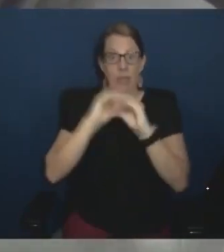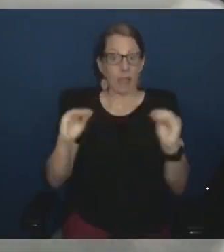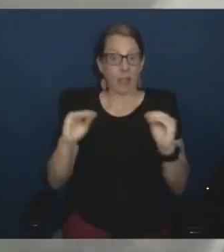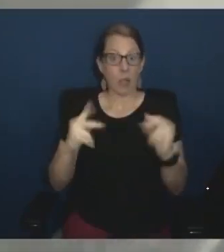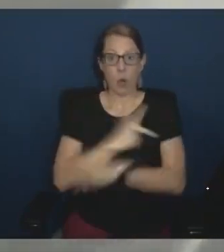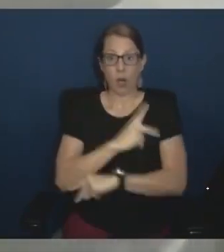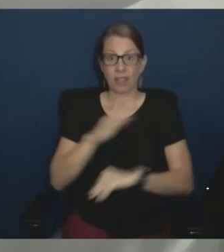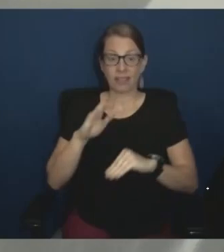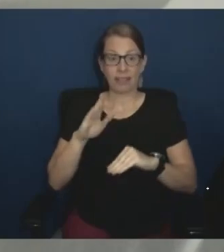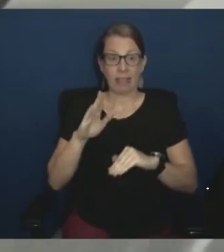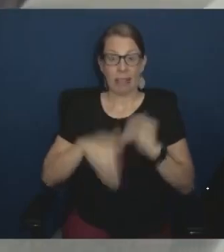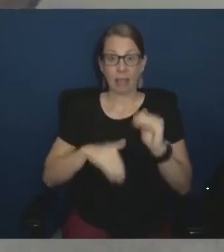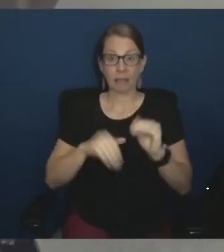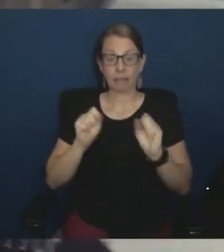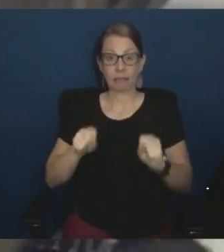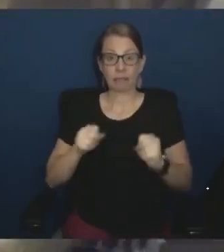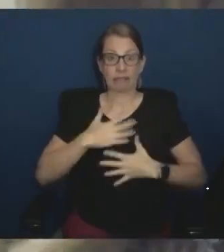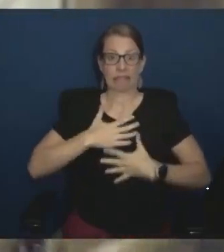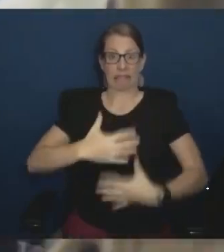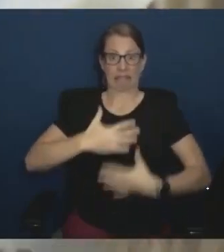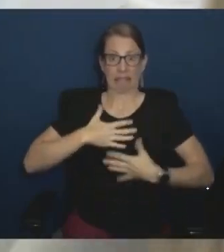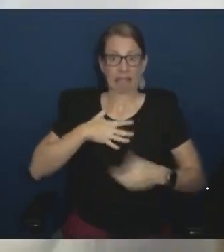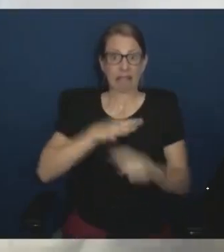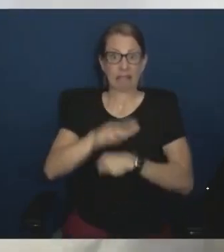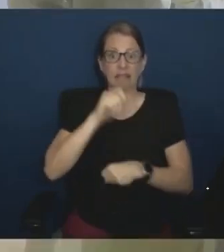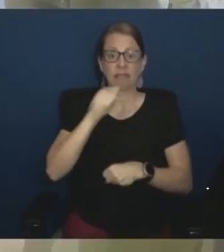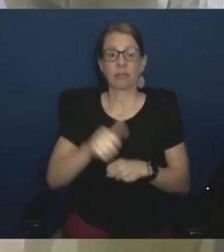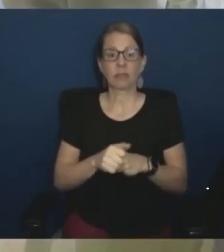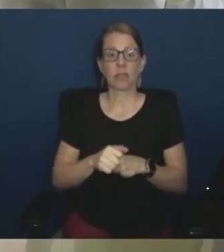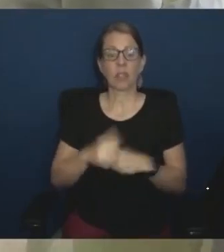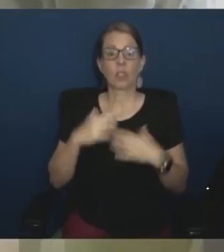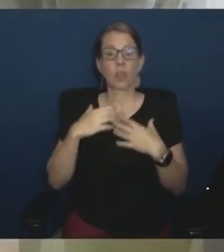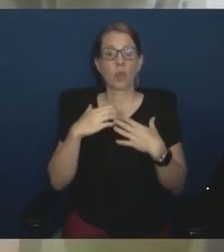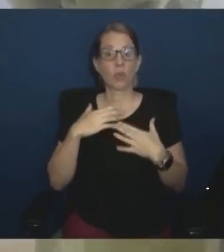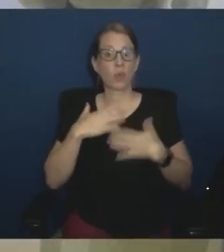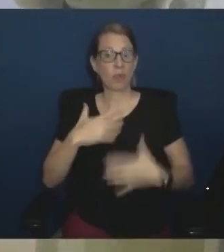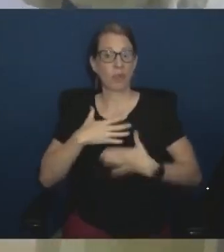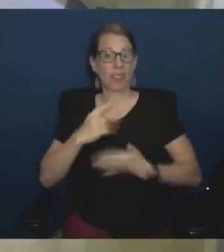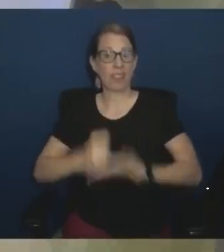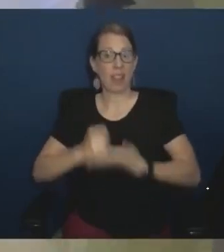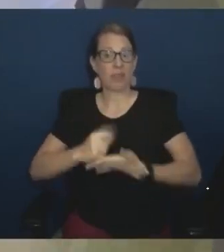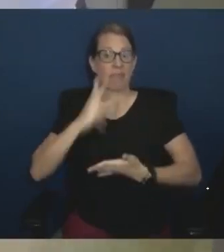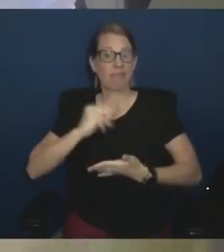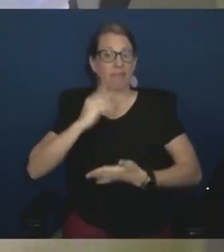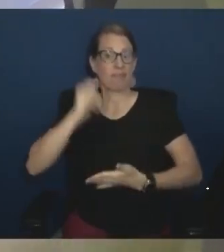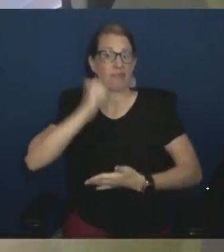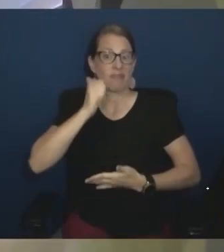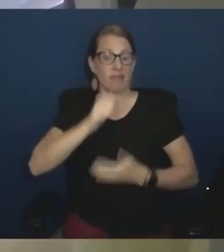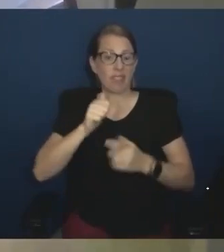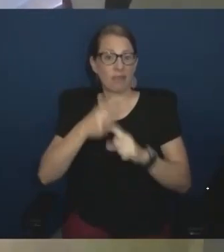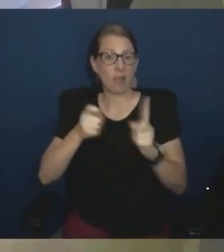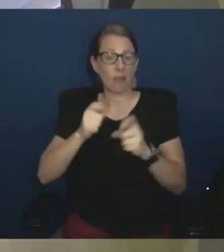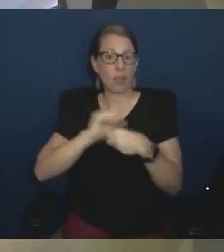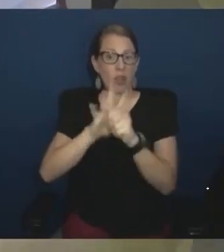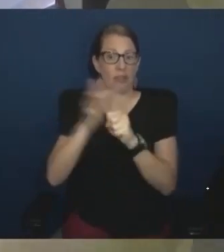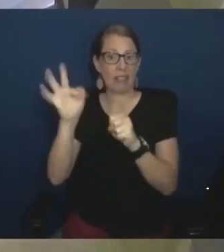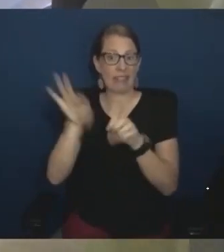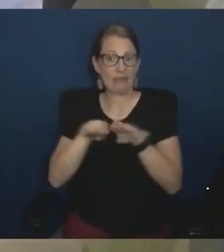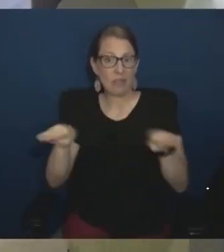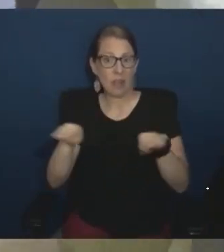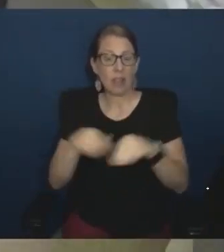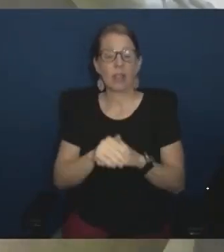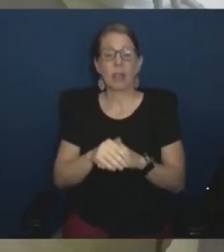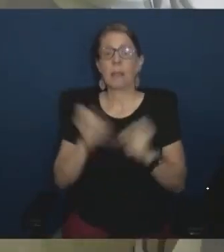know this can lead to death, and it's something respiratory therapists live with nearly every single day. Many have simply had enough of the death, the